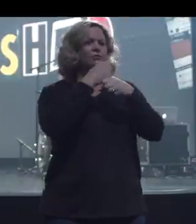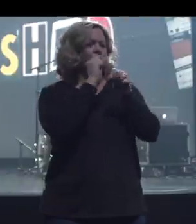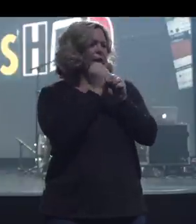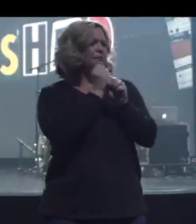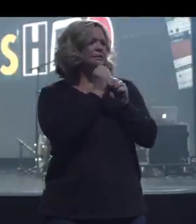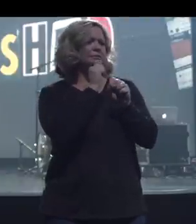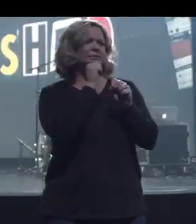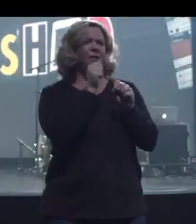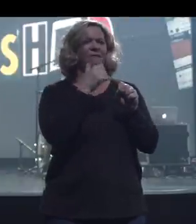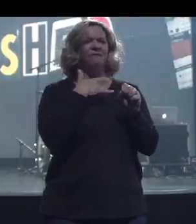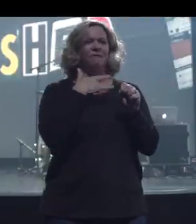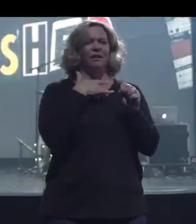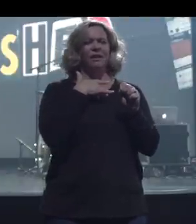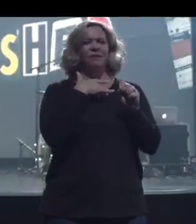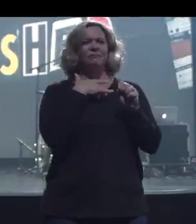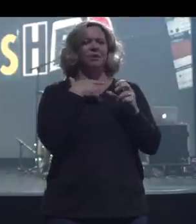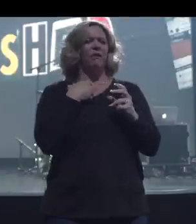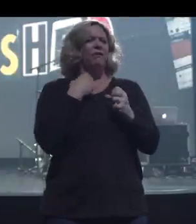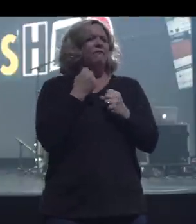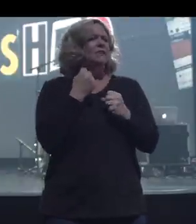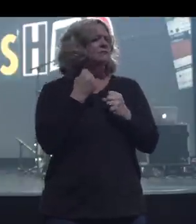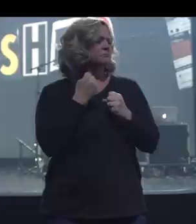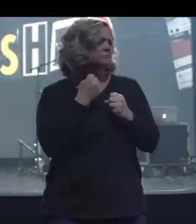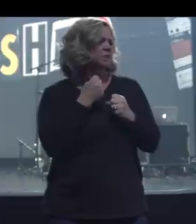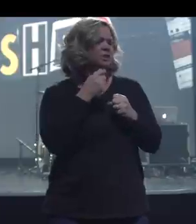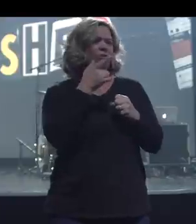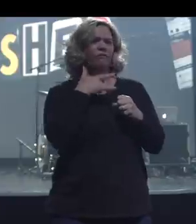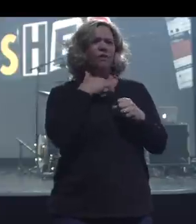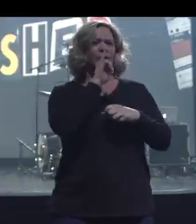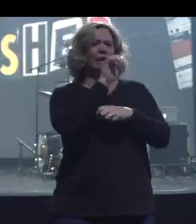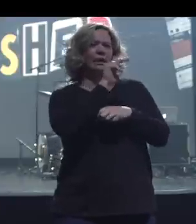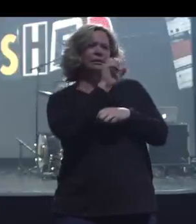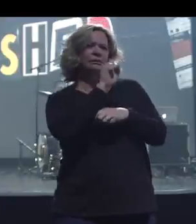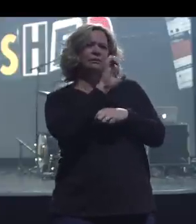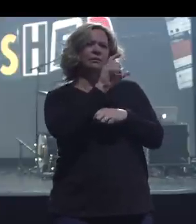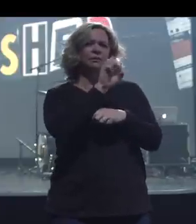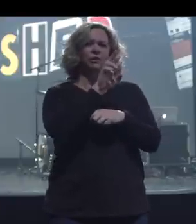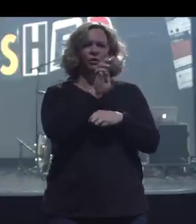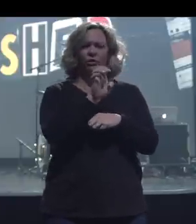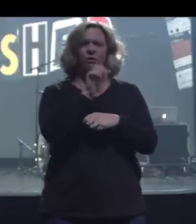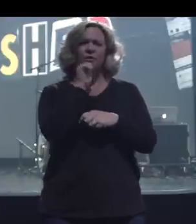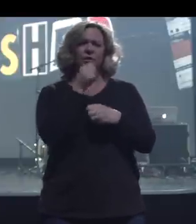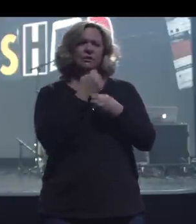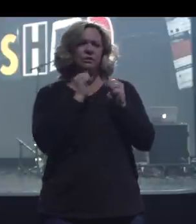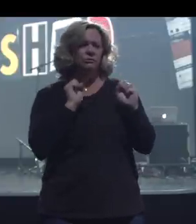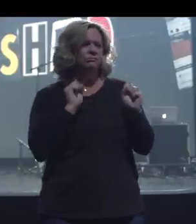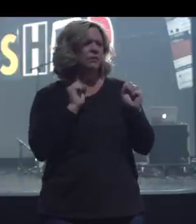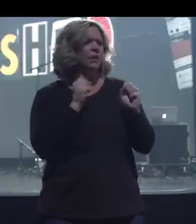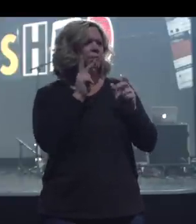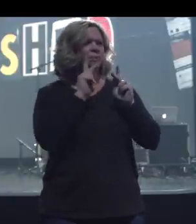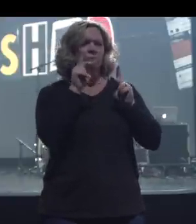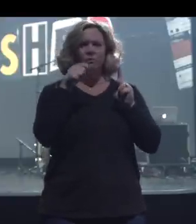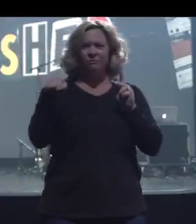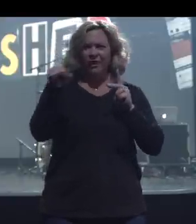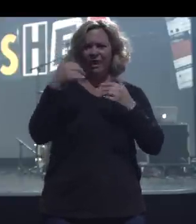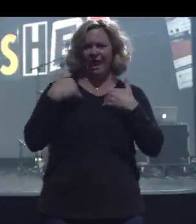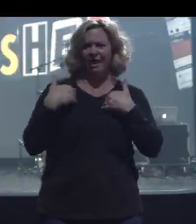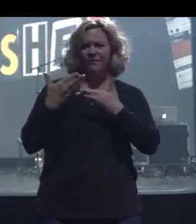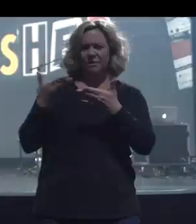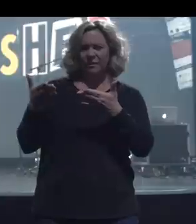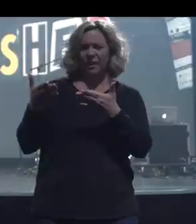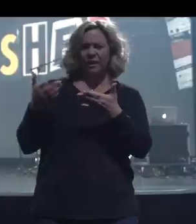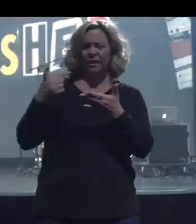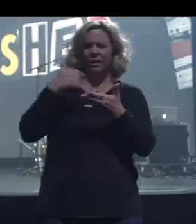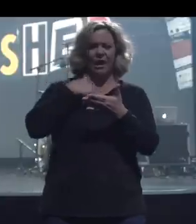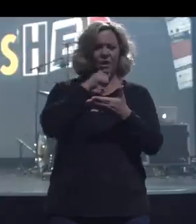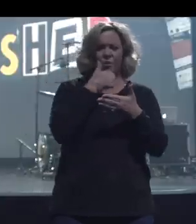insecurities. It makes you insecure that maybe all the people around you that have something that you don't have, maybe that's the